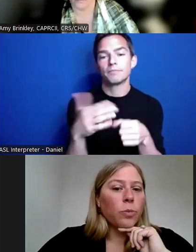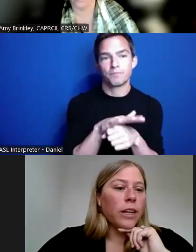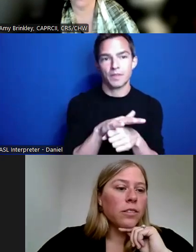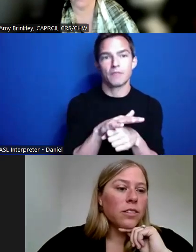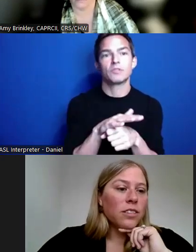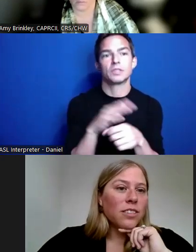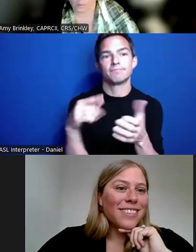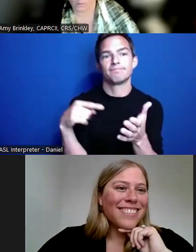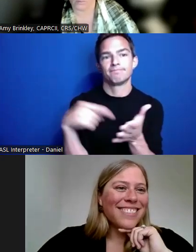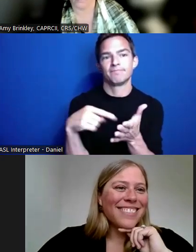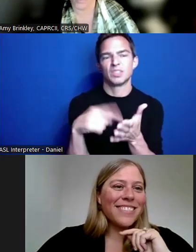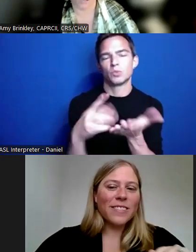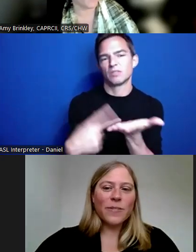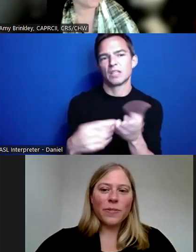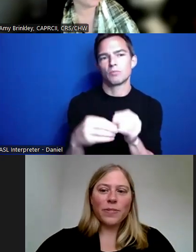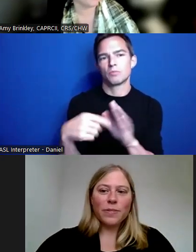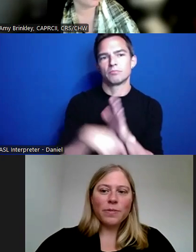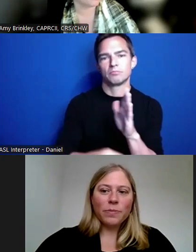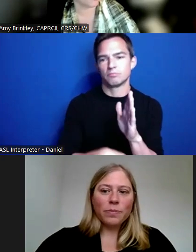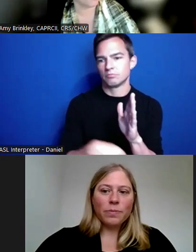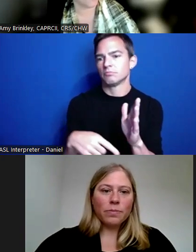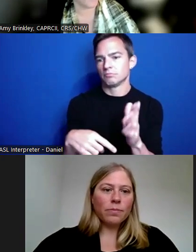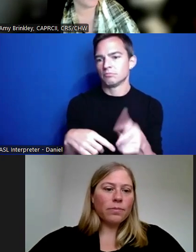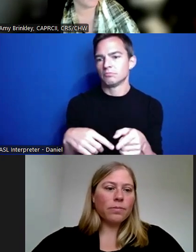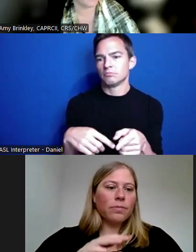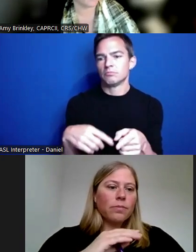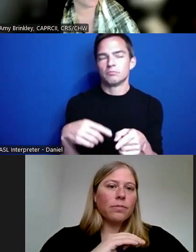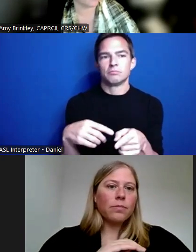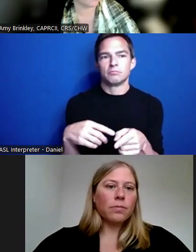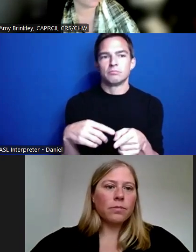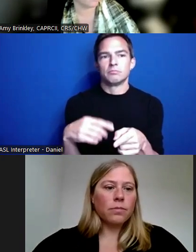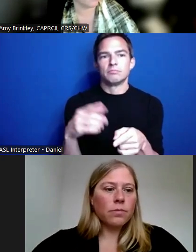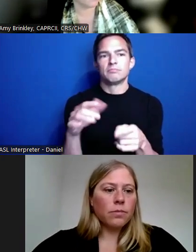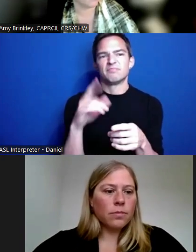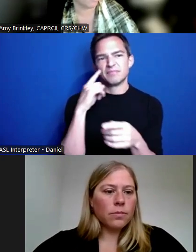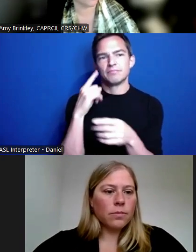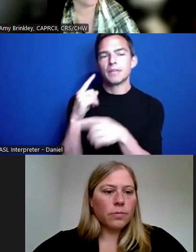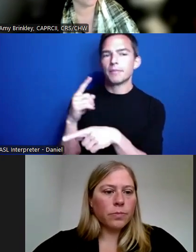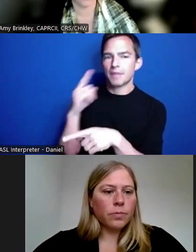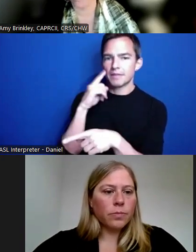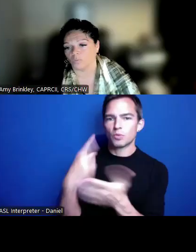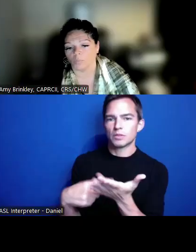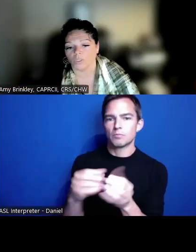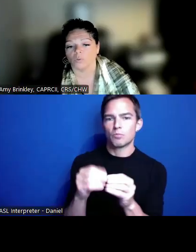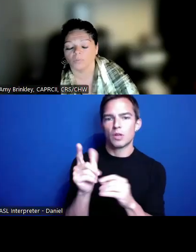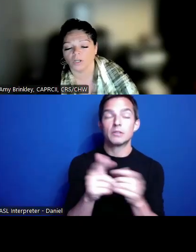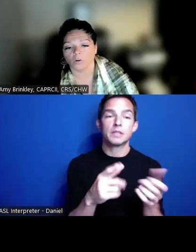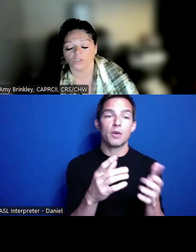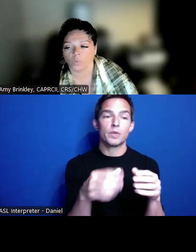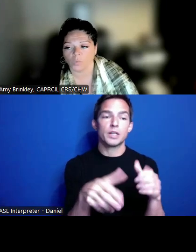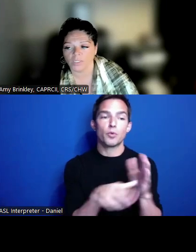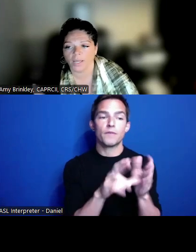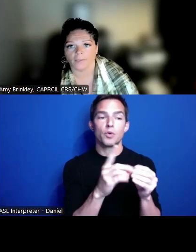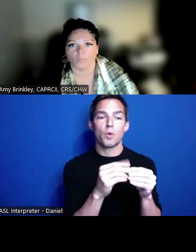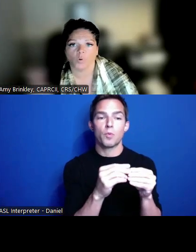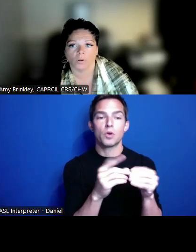just a little bit. Perfect. So I think this is a good, oh no, we do need to go through one more. So go to